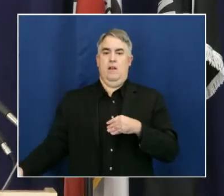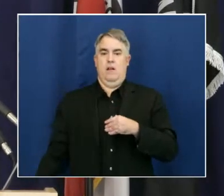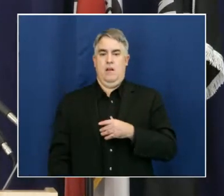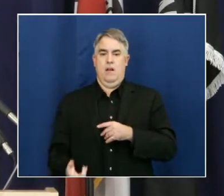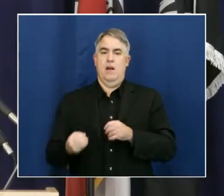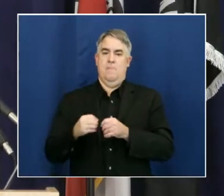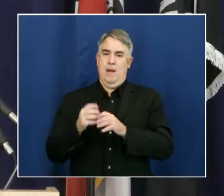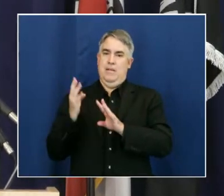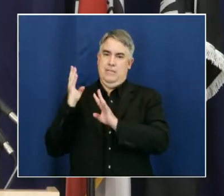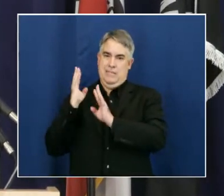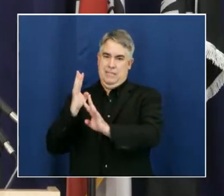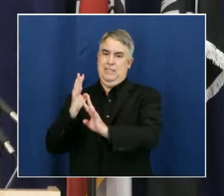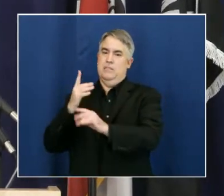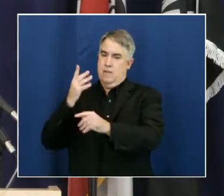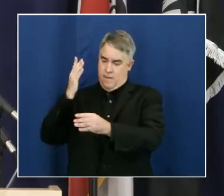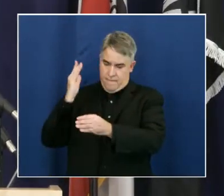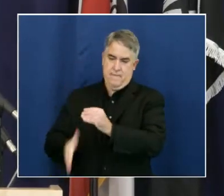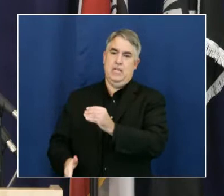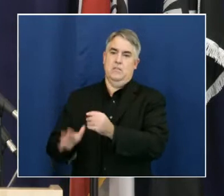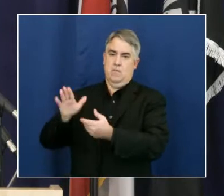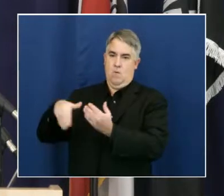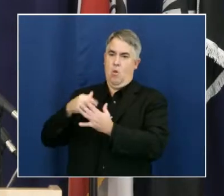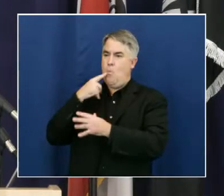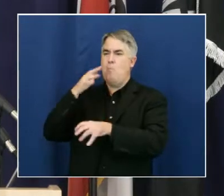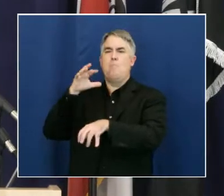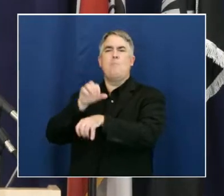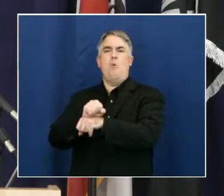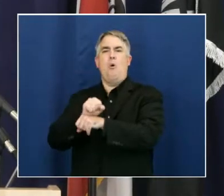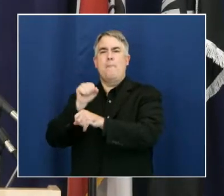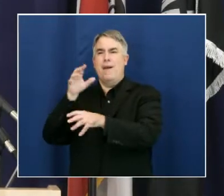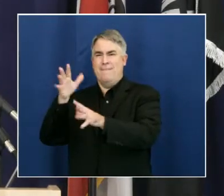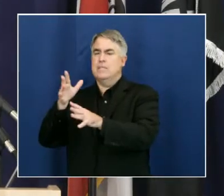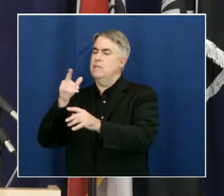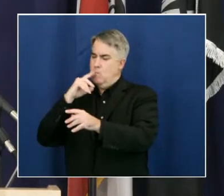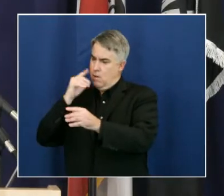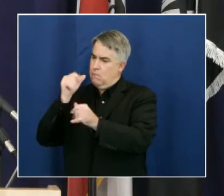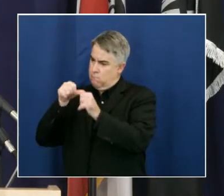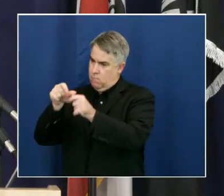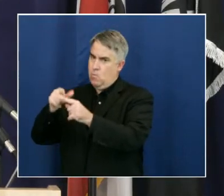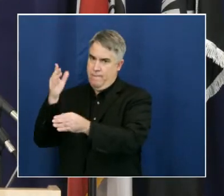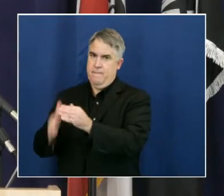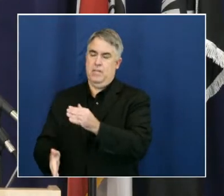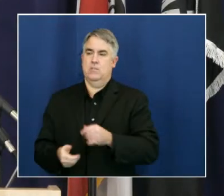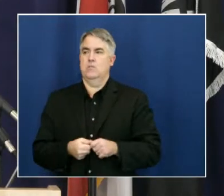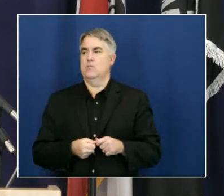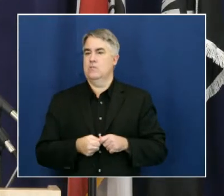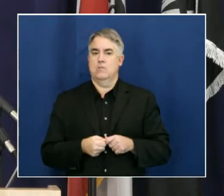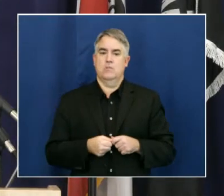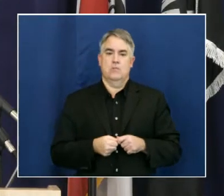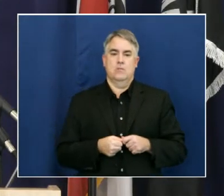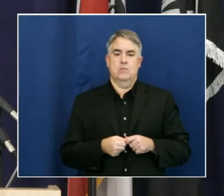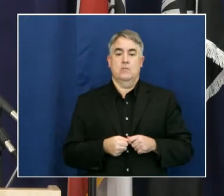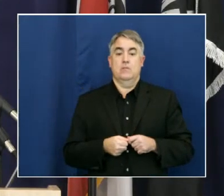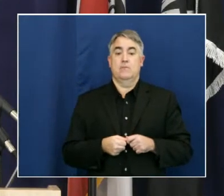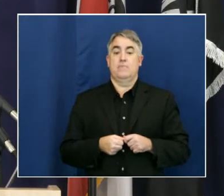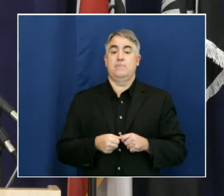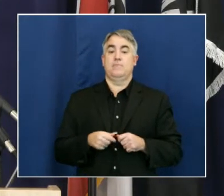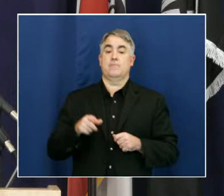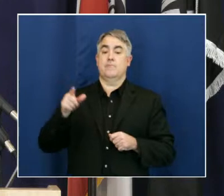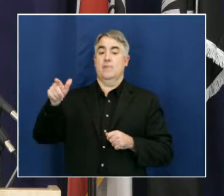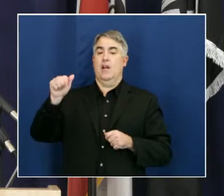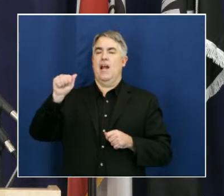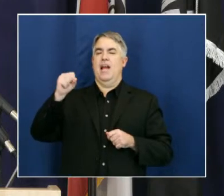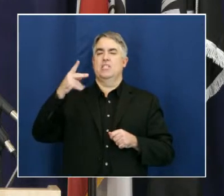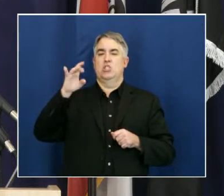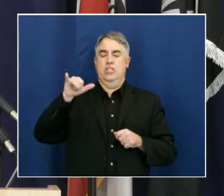can catch up with the momentary pause. Next question. This next question is from Ashley Jacob with Fox